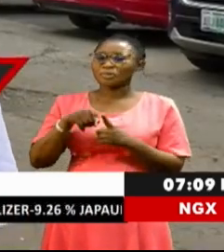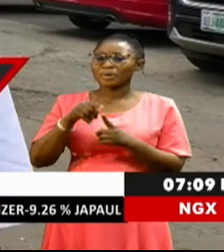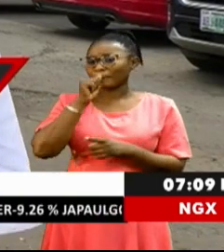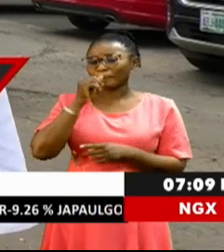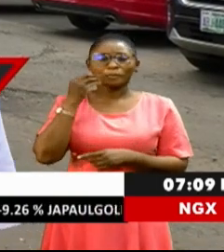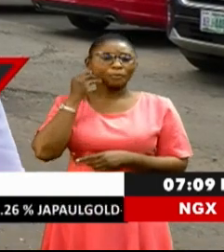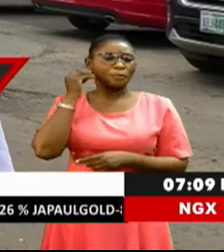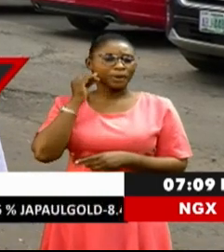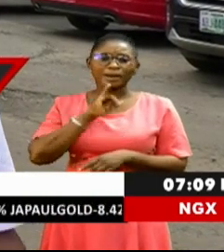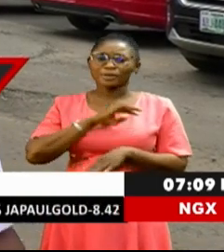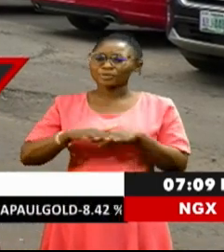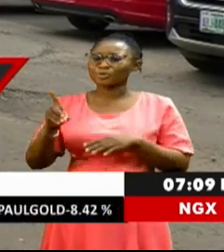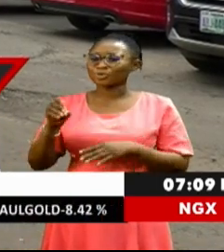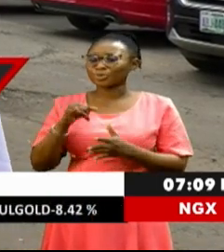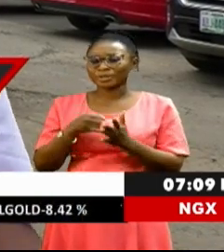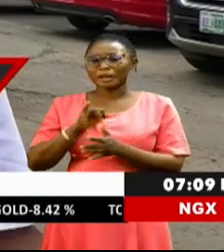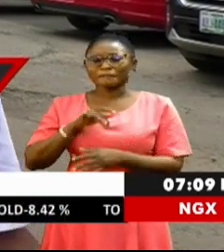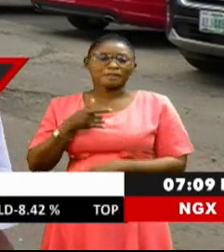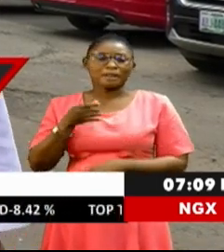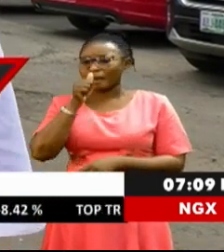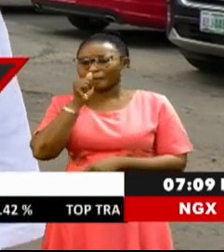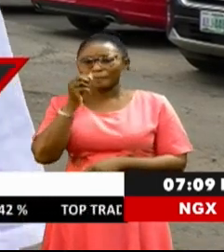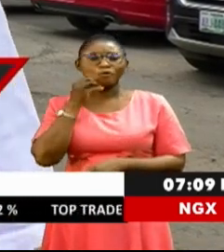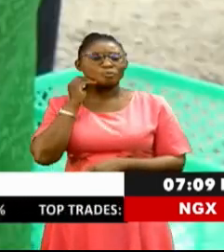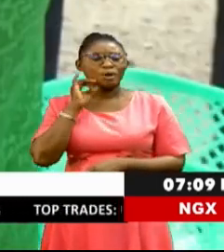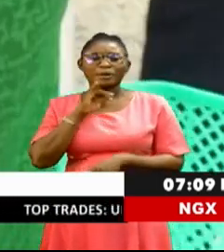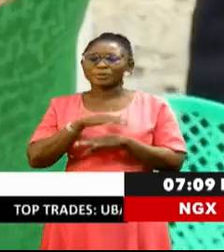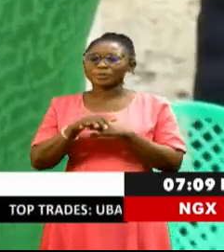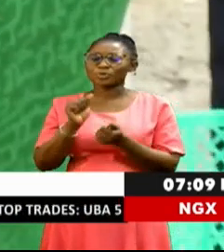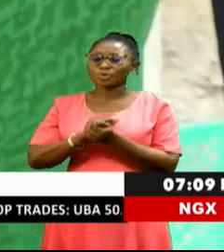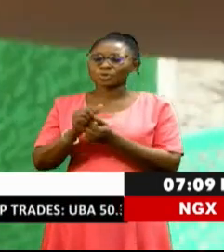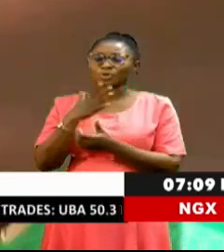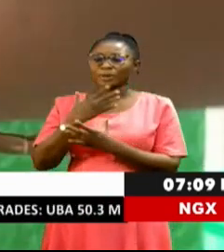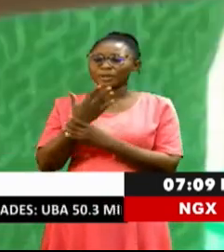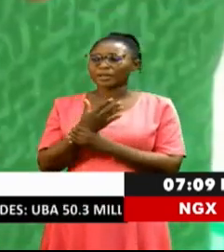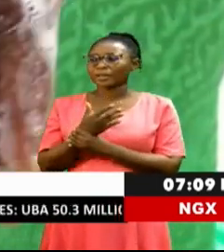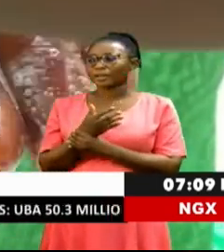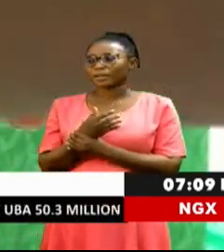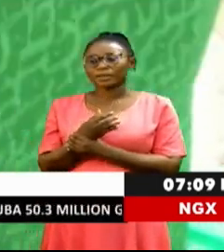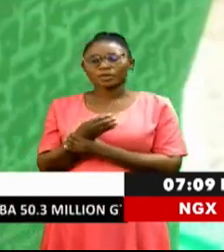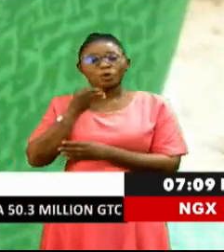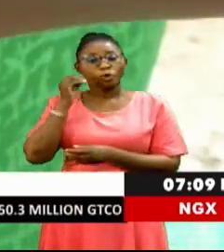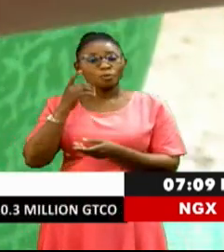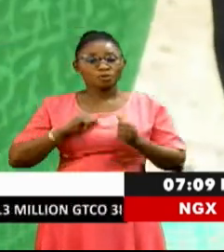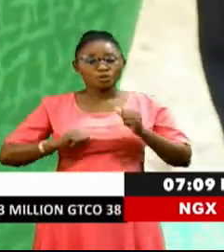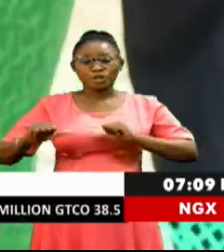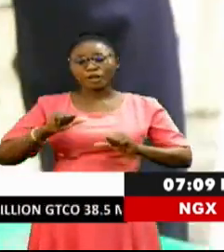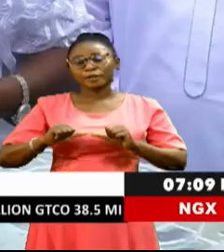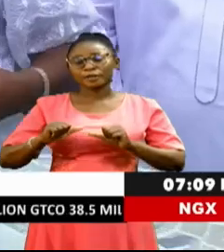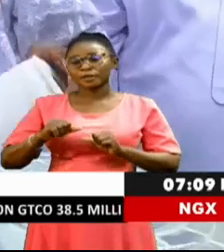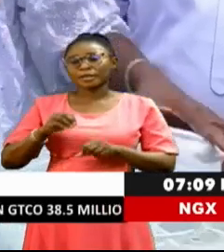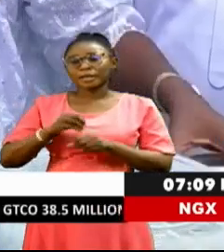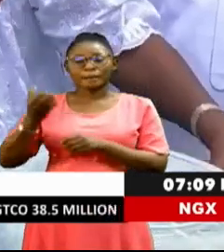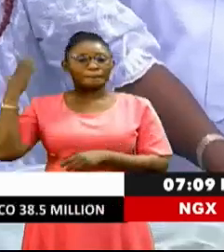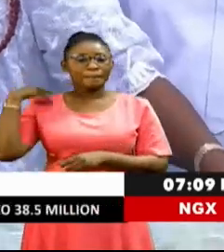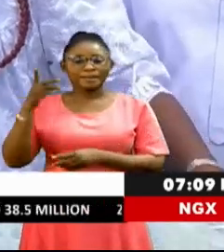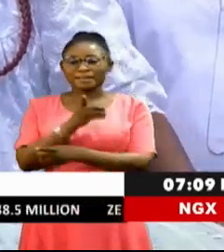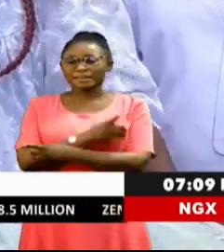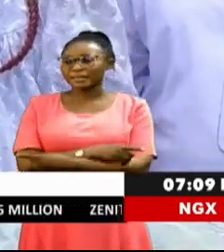because I feel I'm indoors, so there's no point washing my hands. Home science, it was called back in the days of